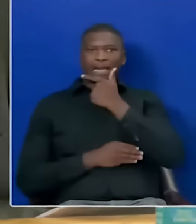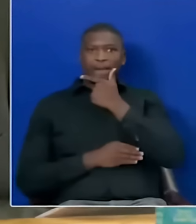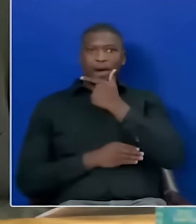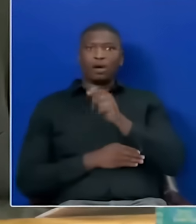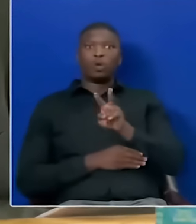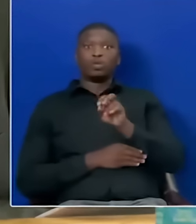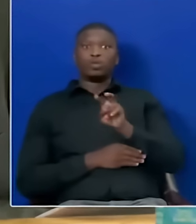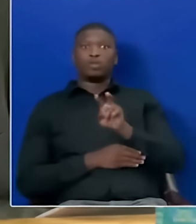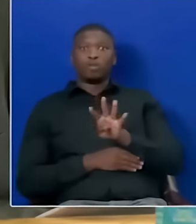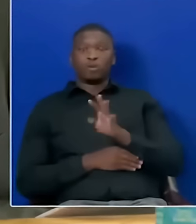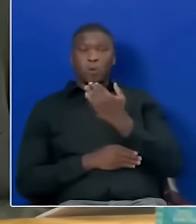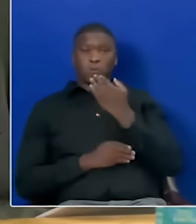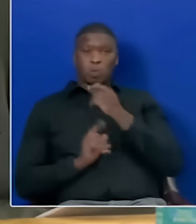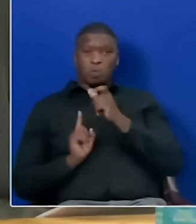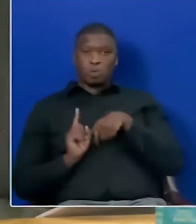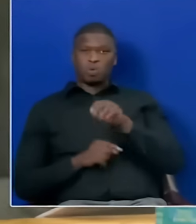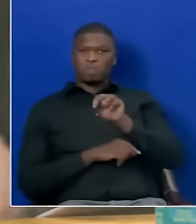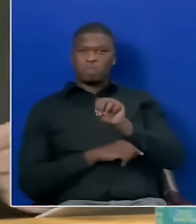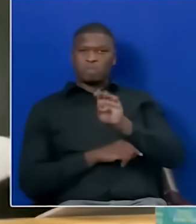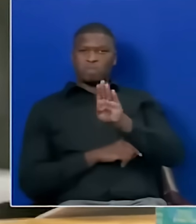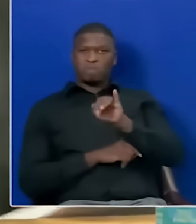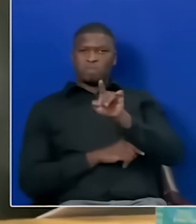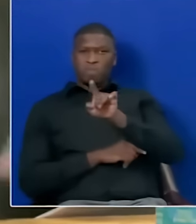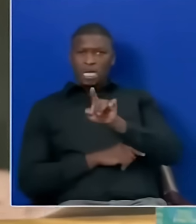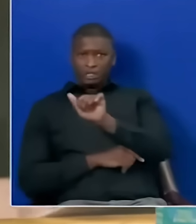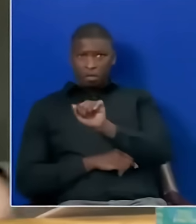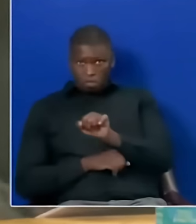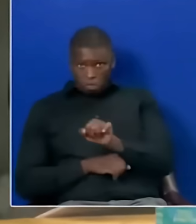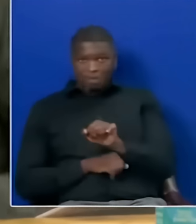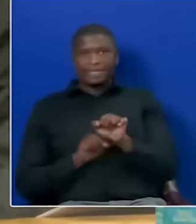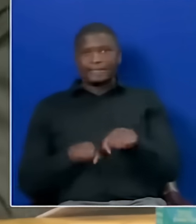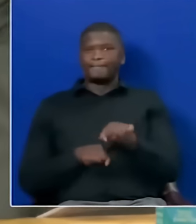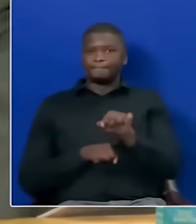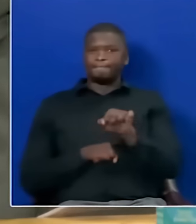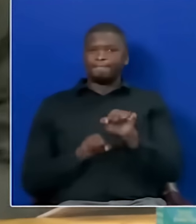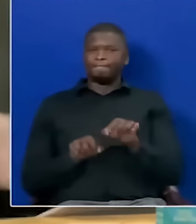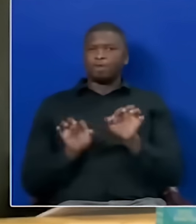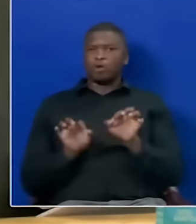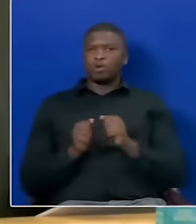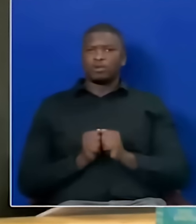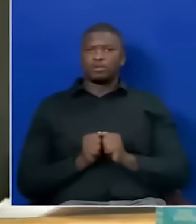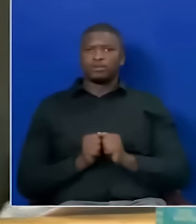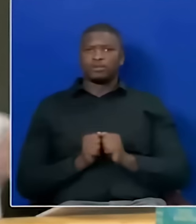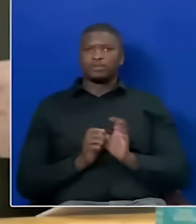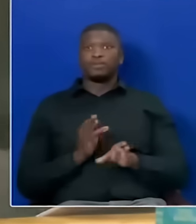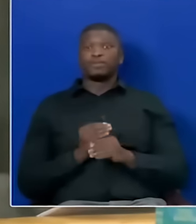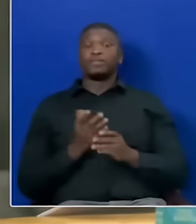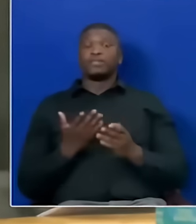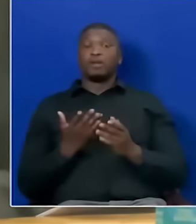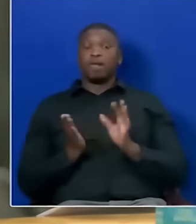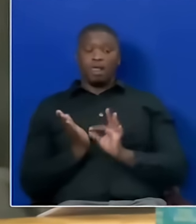Mbiza. That is correct, Commissioners. And the third screen on page 13?